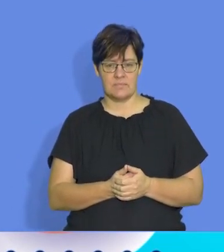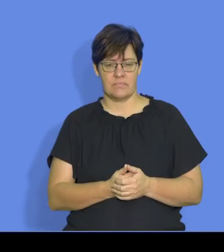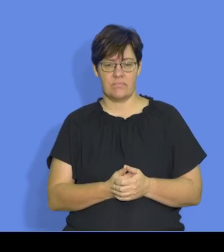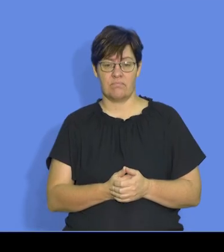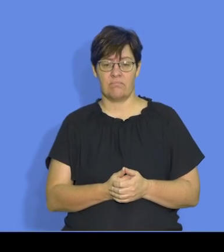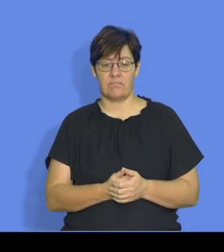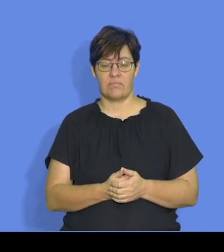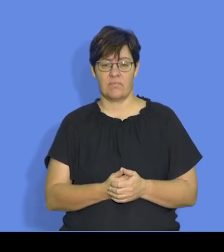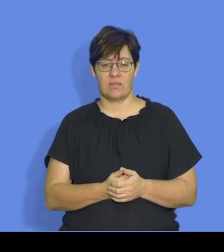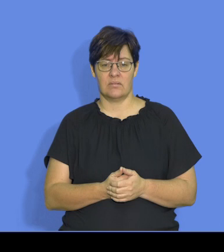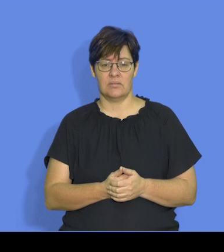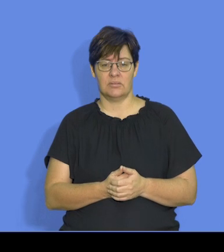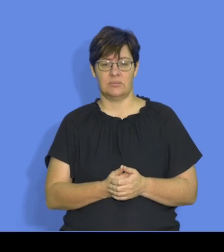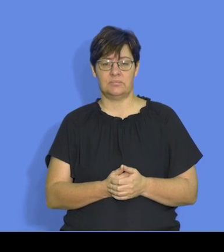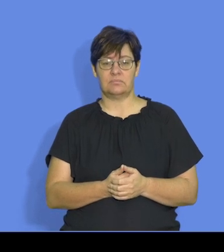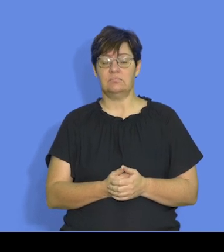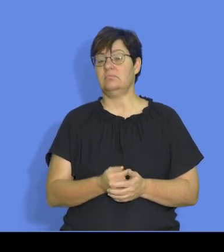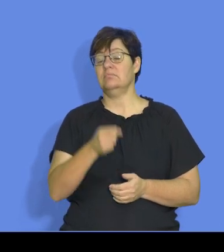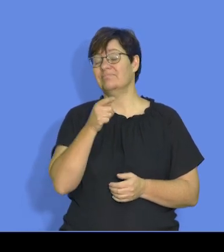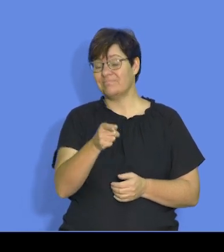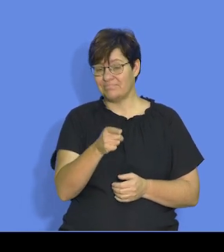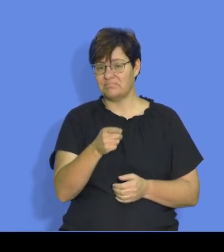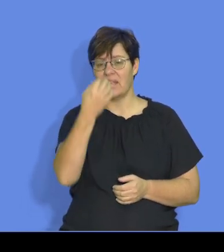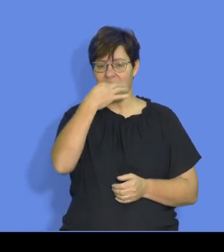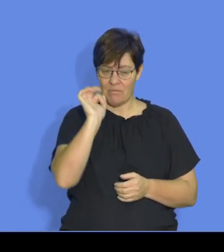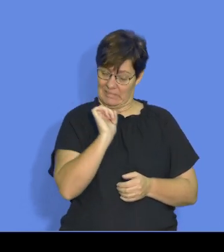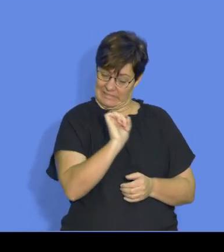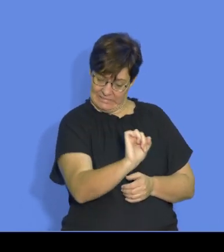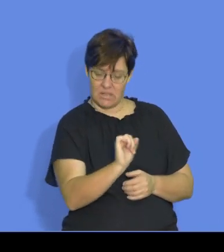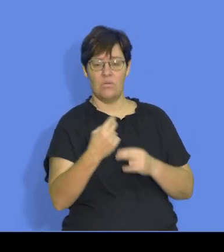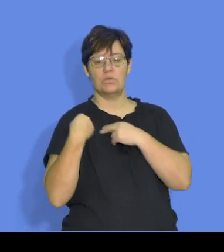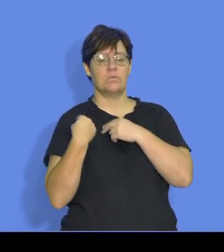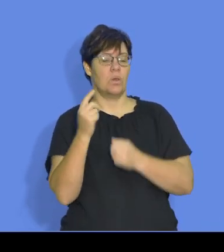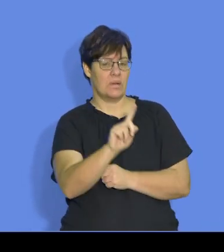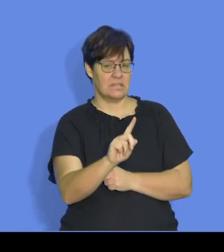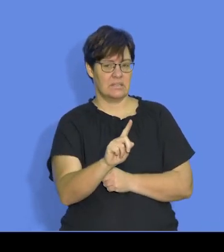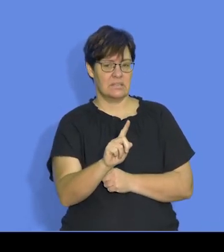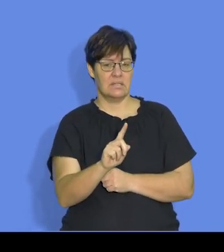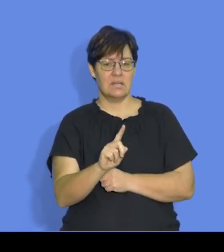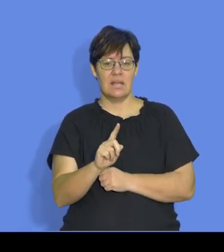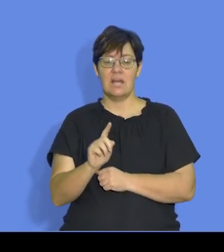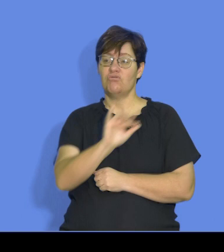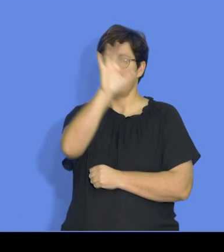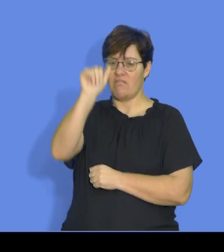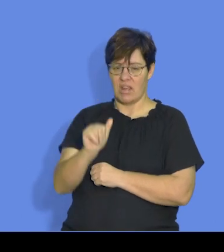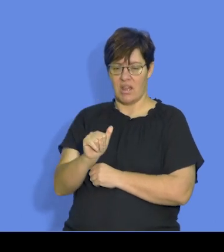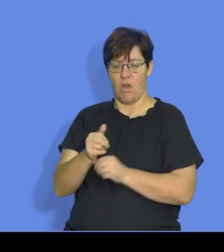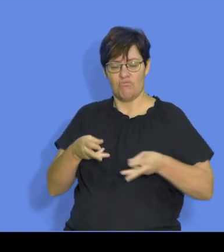Obviously, the government is responsible to ensure that the country has efficient